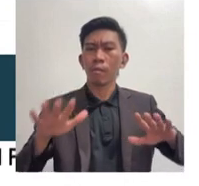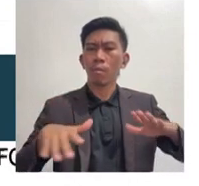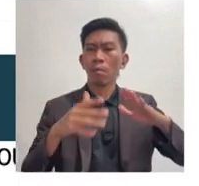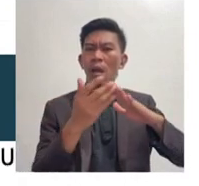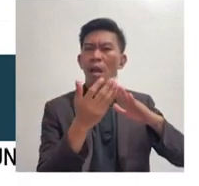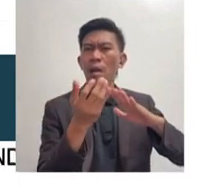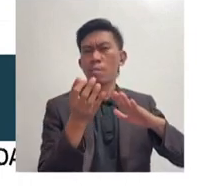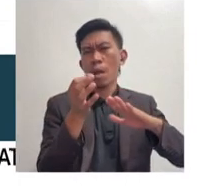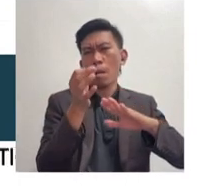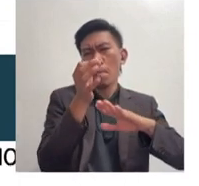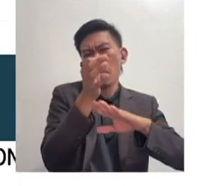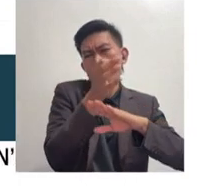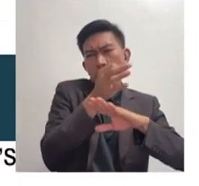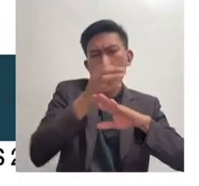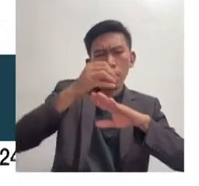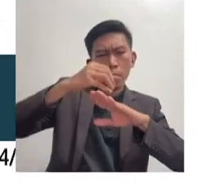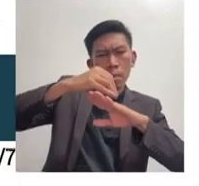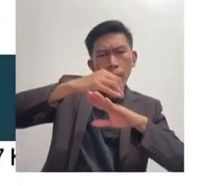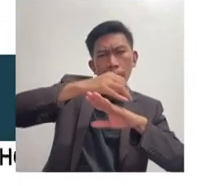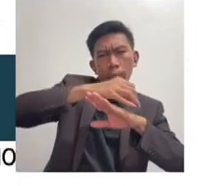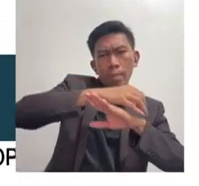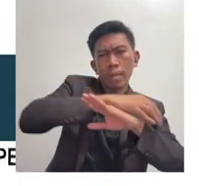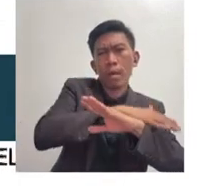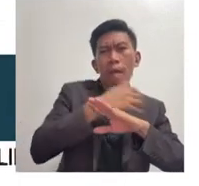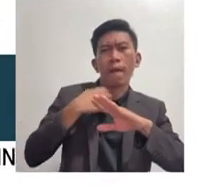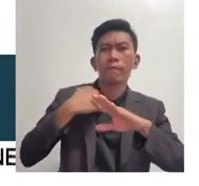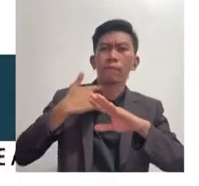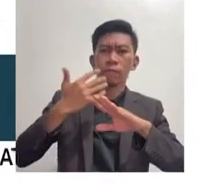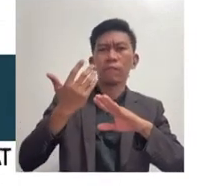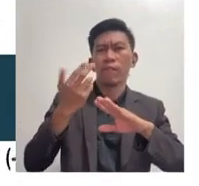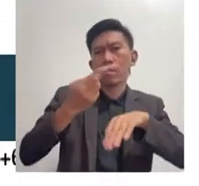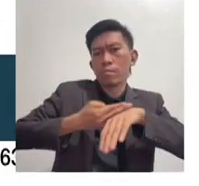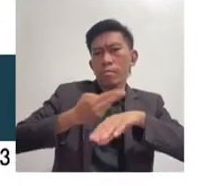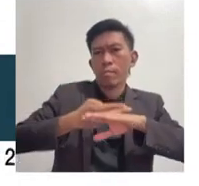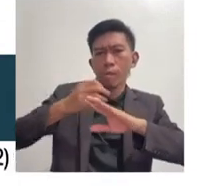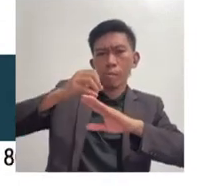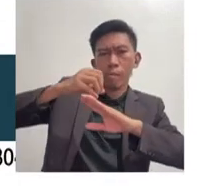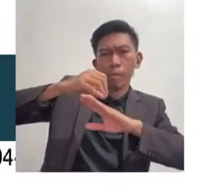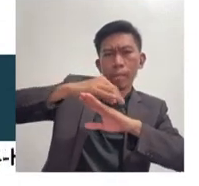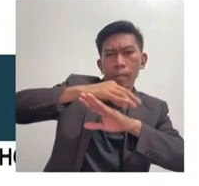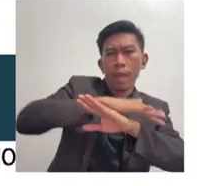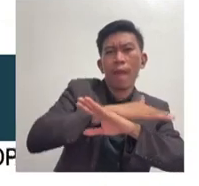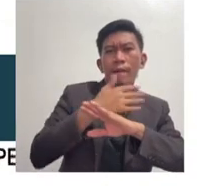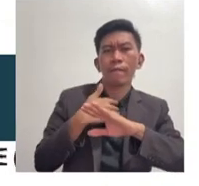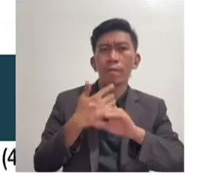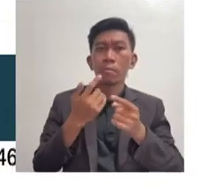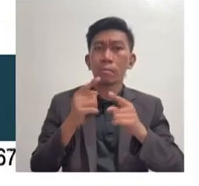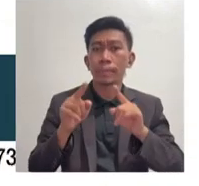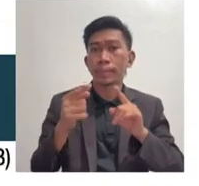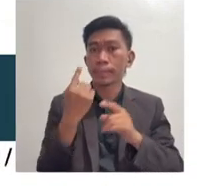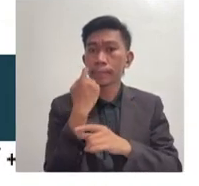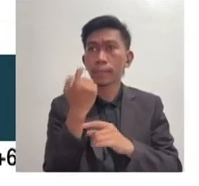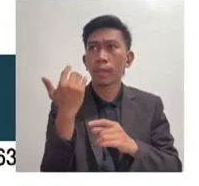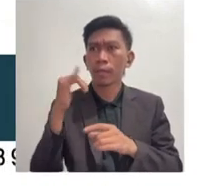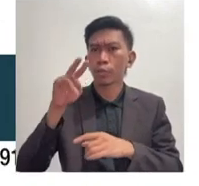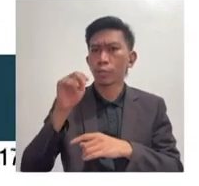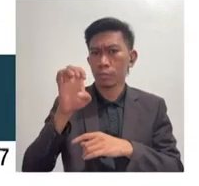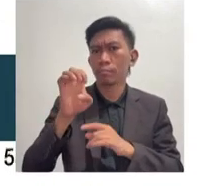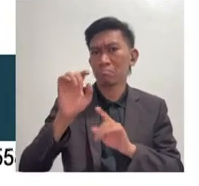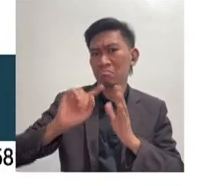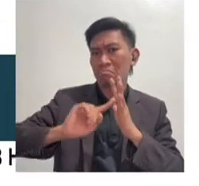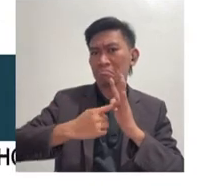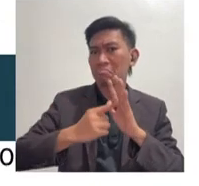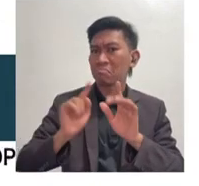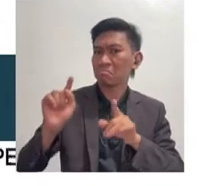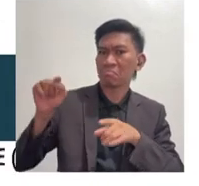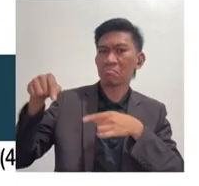a slight rise in the incidence of rockfall. And then in this past few days, since June, we've